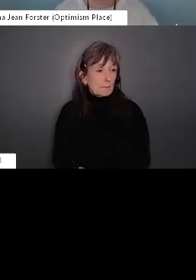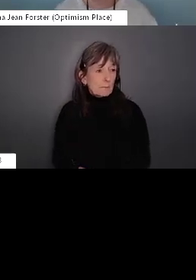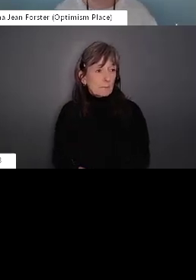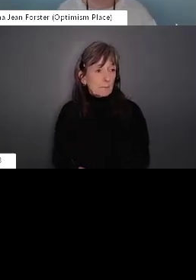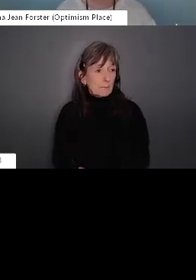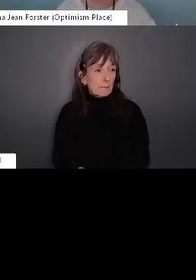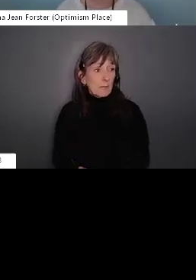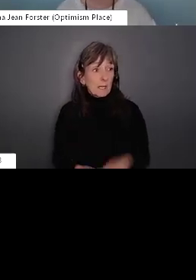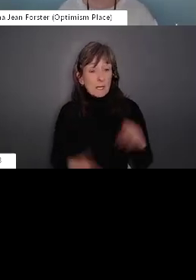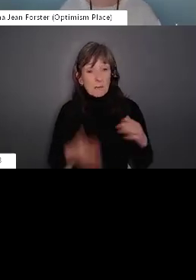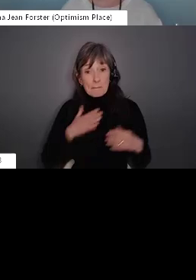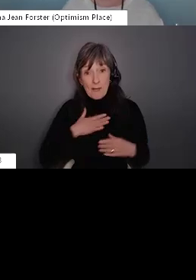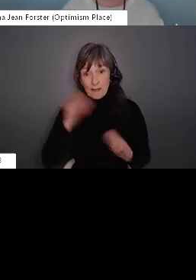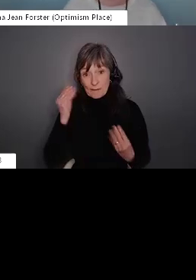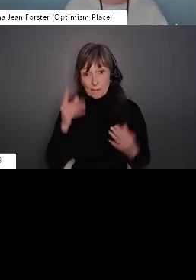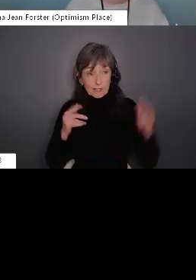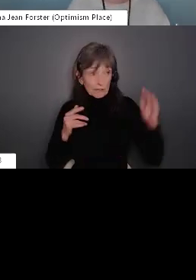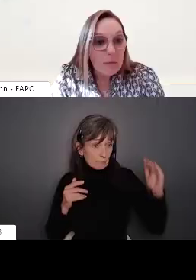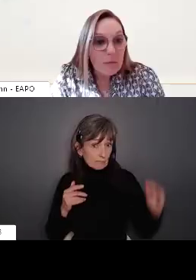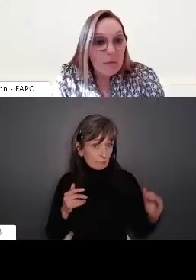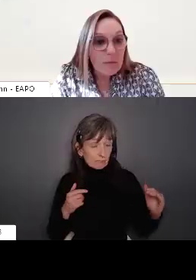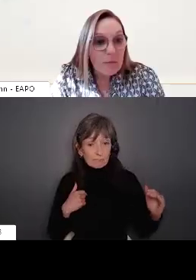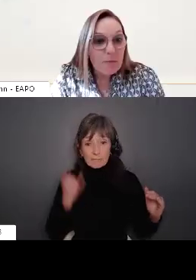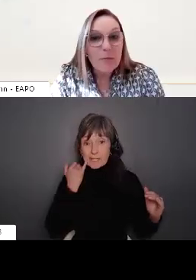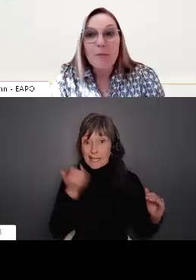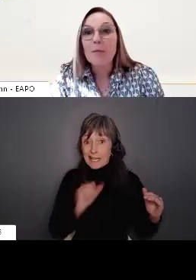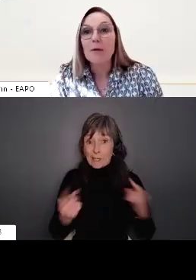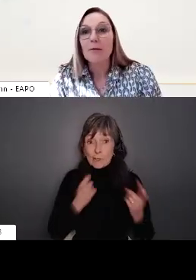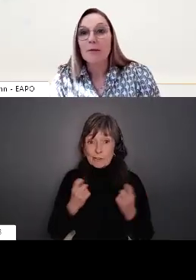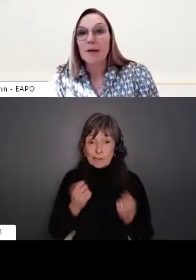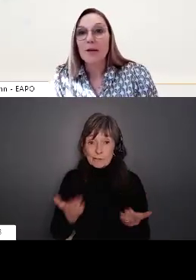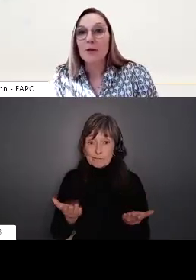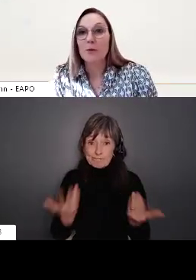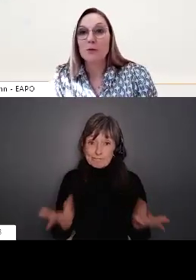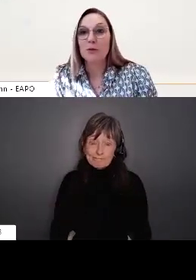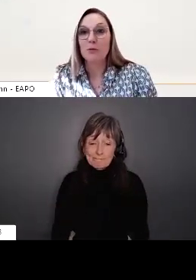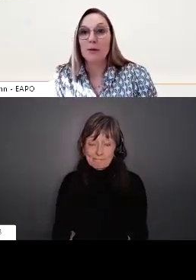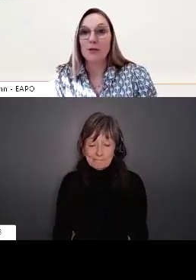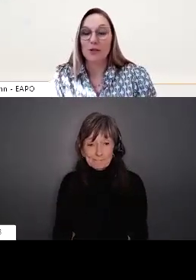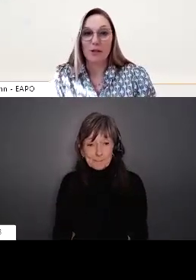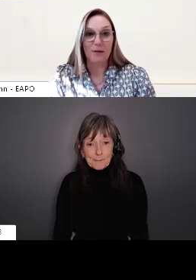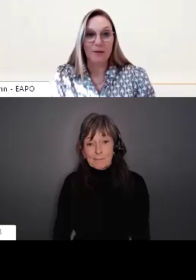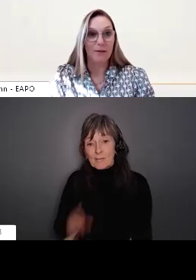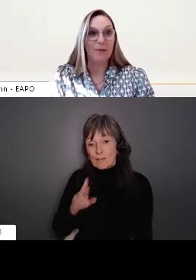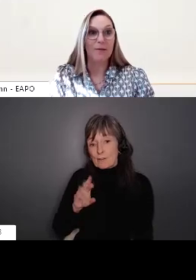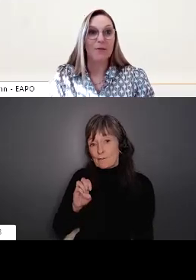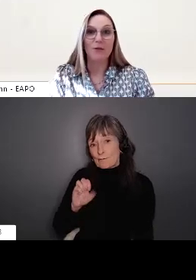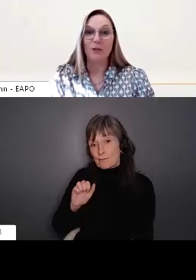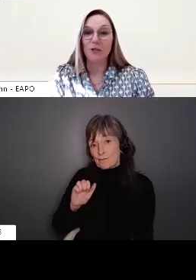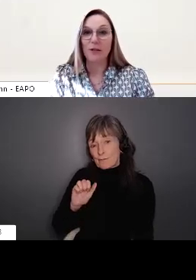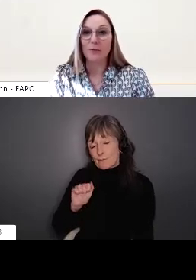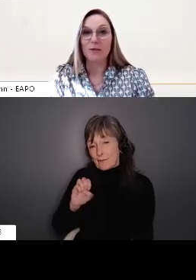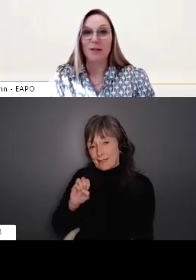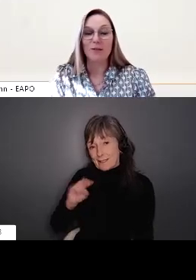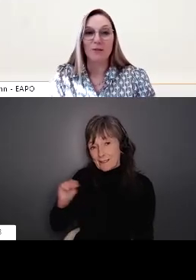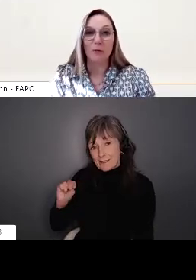And those are my information, and I'm happy to answer any questions. Thank you so much,